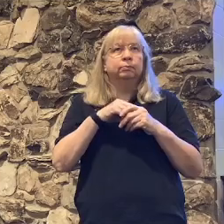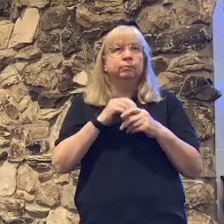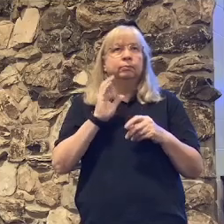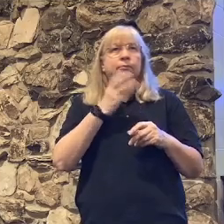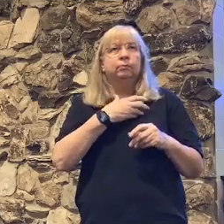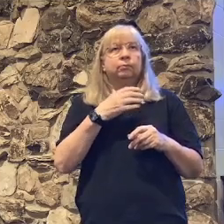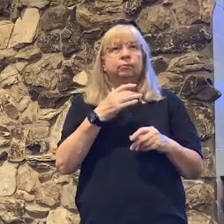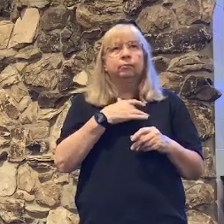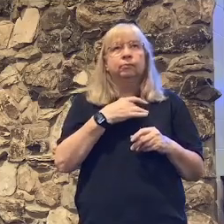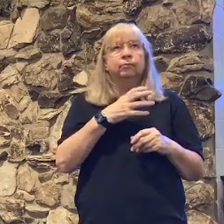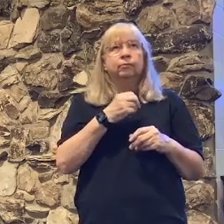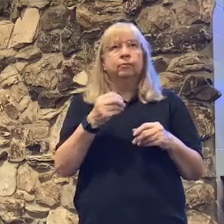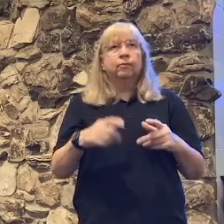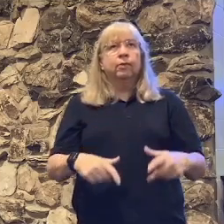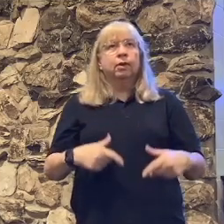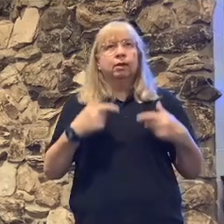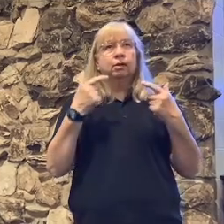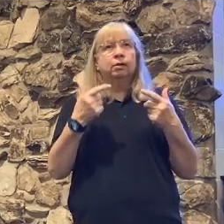and our lives,